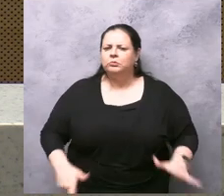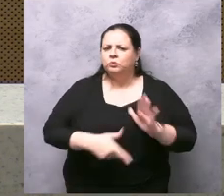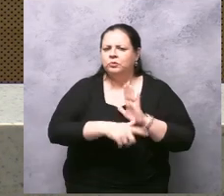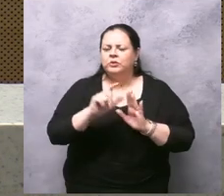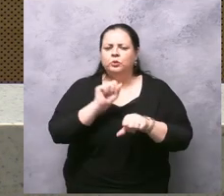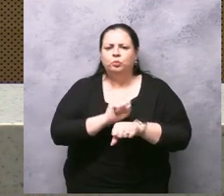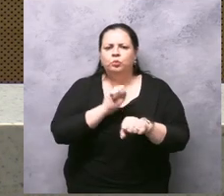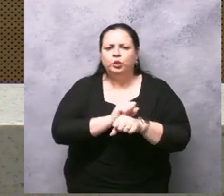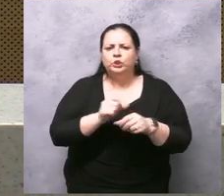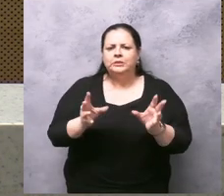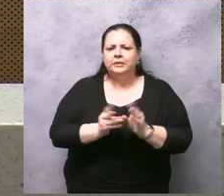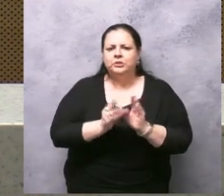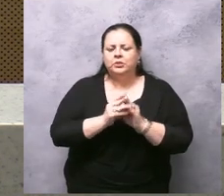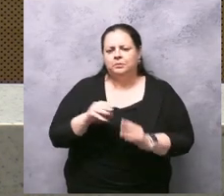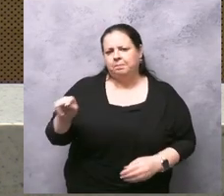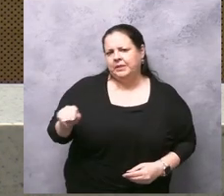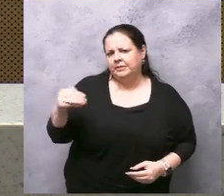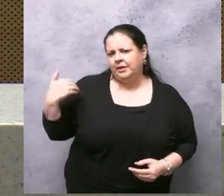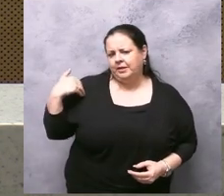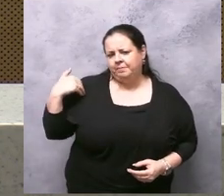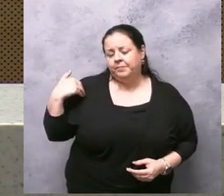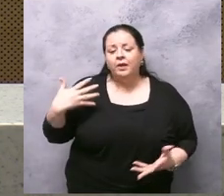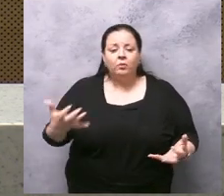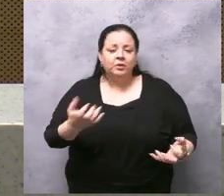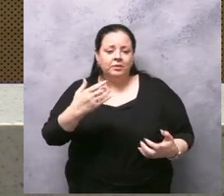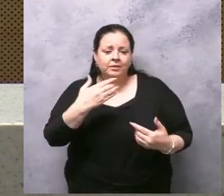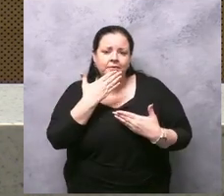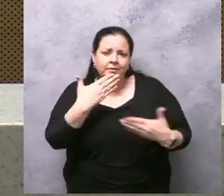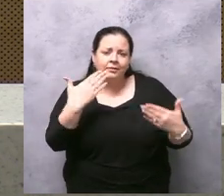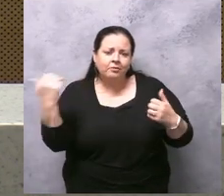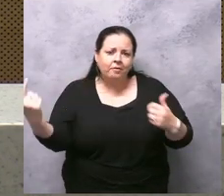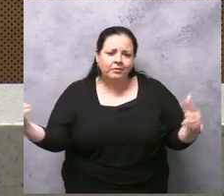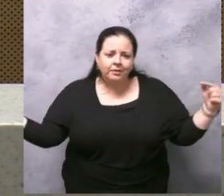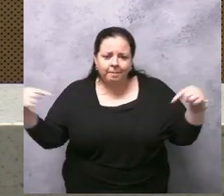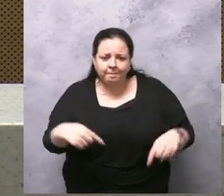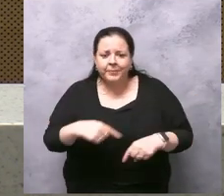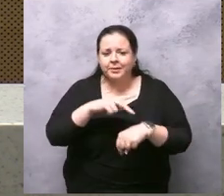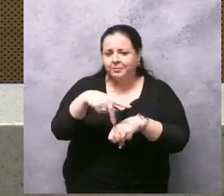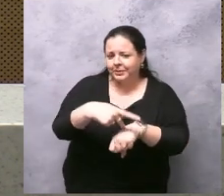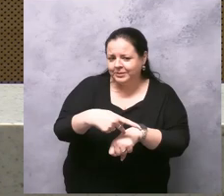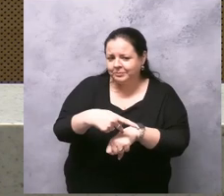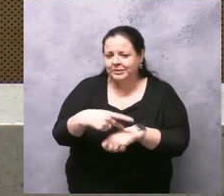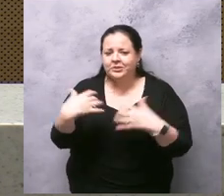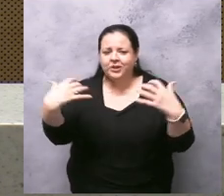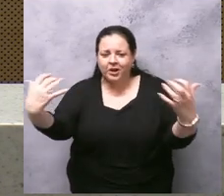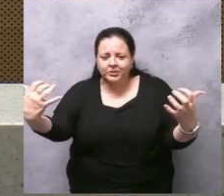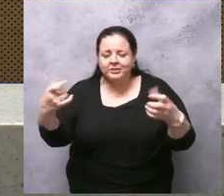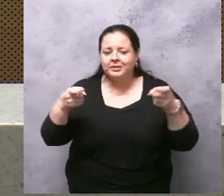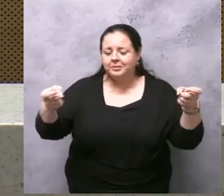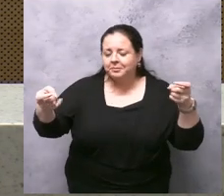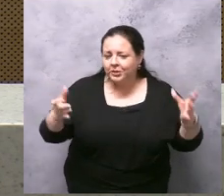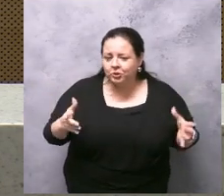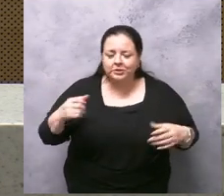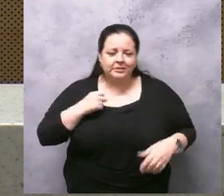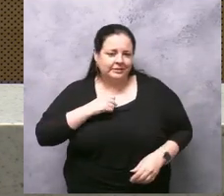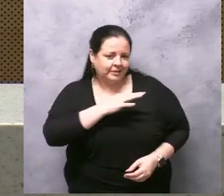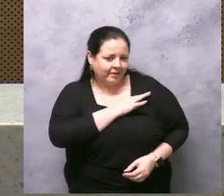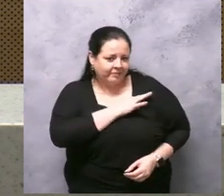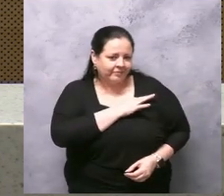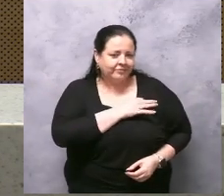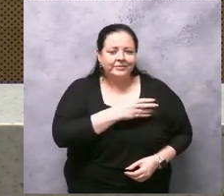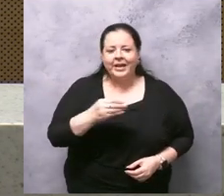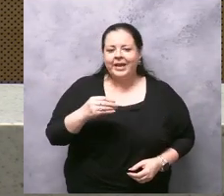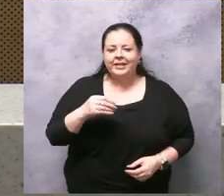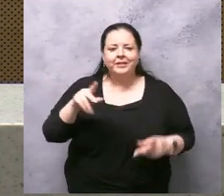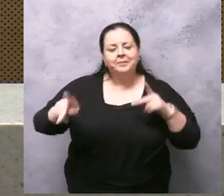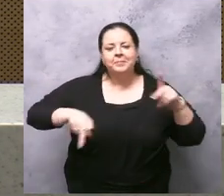work session on Monday. I would like to thank everyone for being here tonight, our principals in the audience, our administration staff, and also our